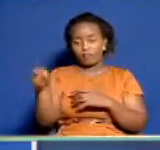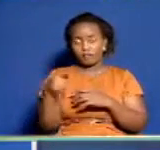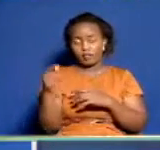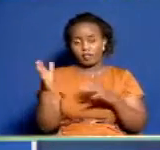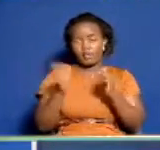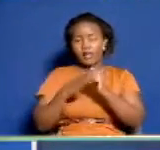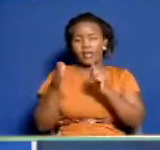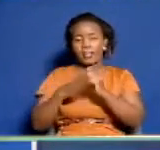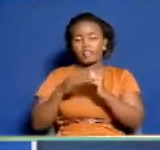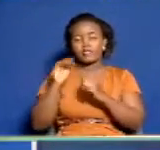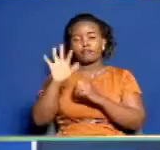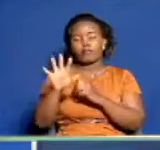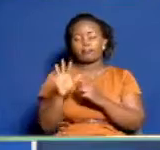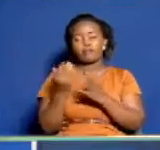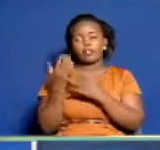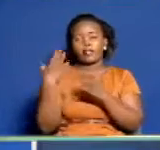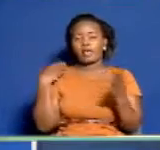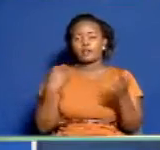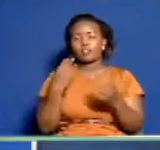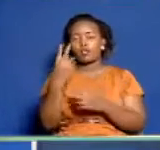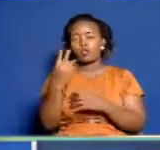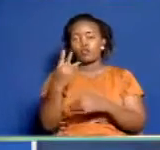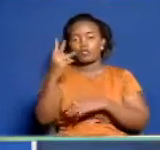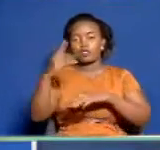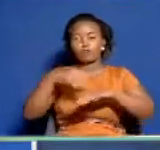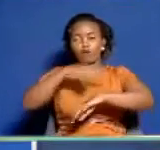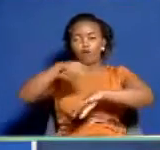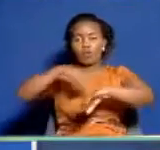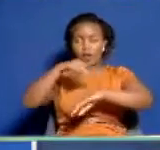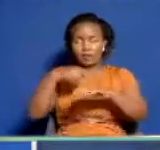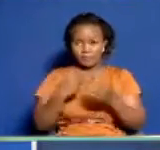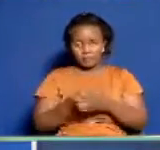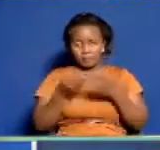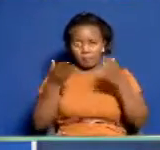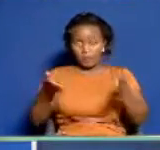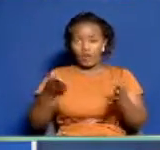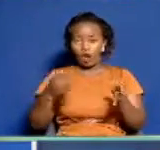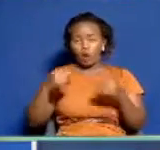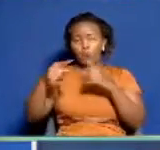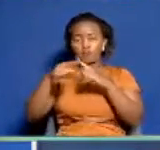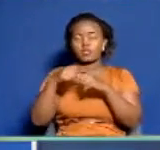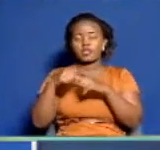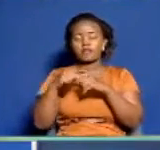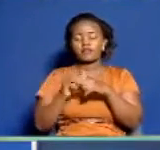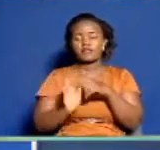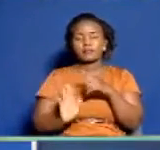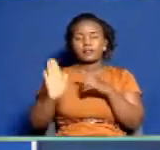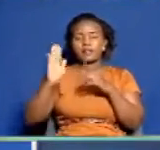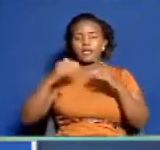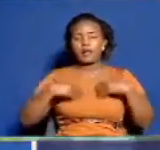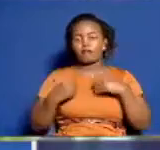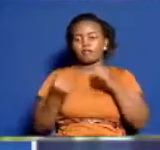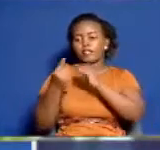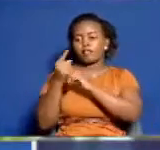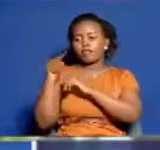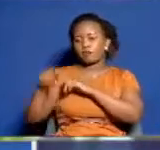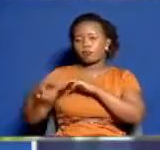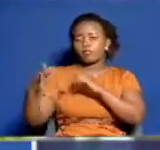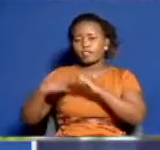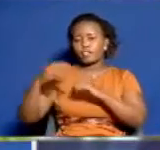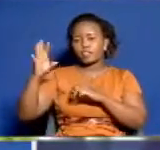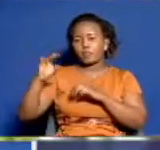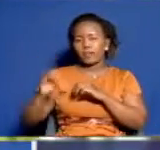4,995 tested in the last 24 hours, bringing the positivity rate to 11.8%.